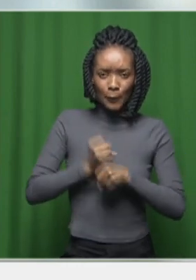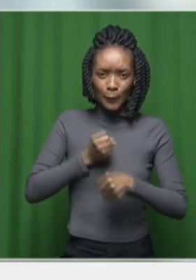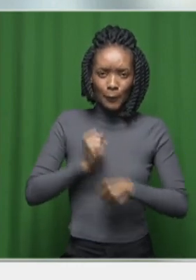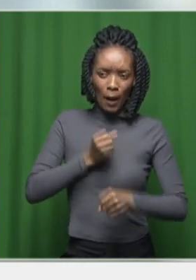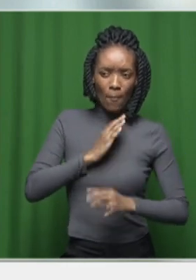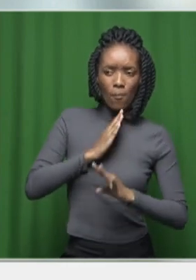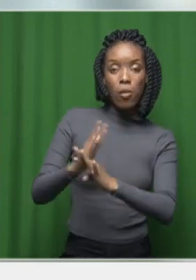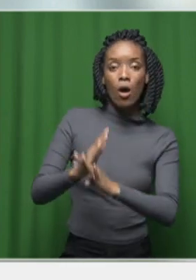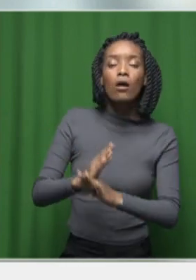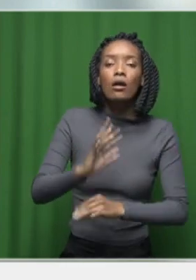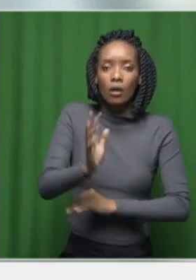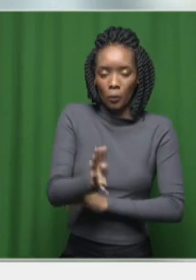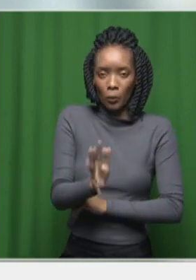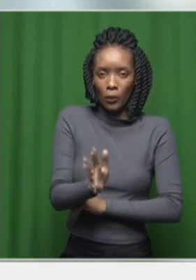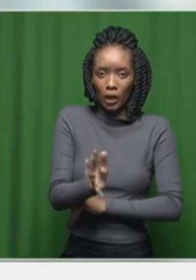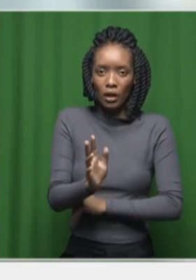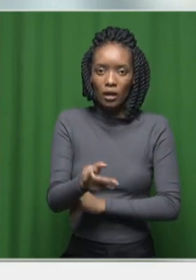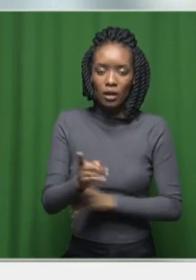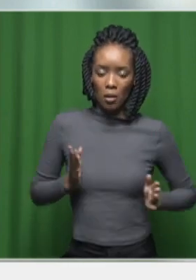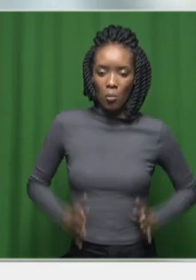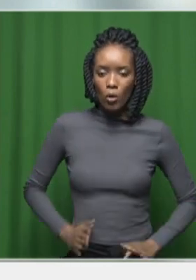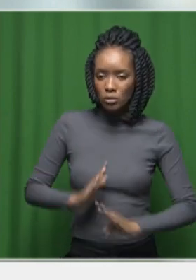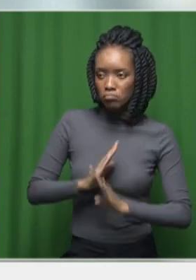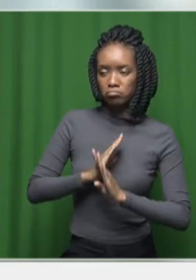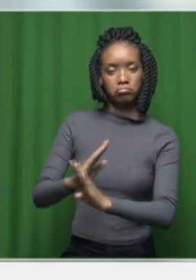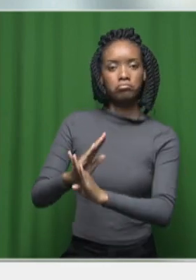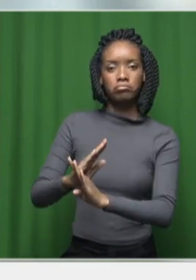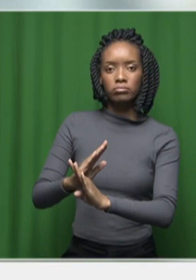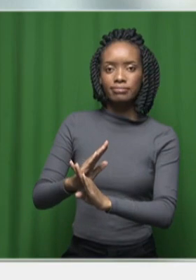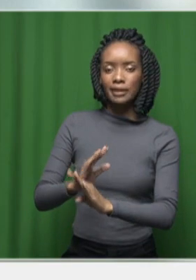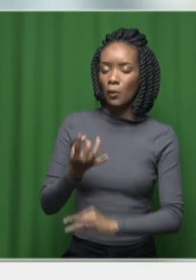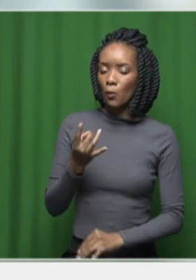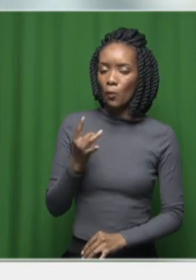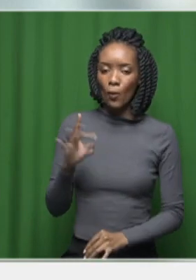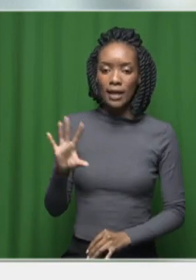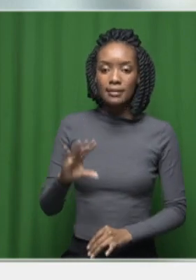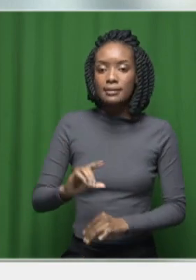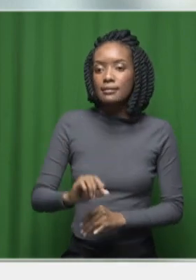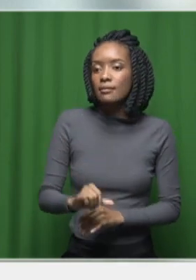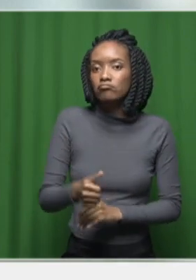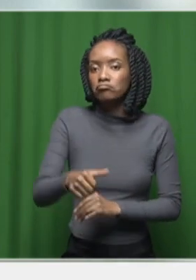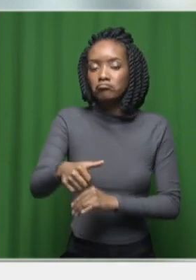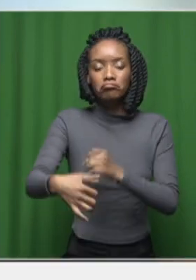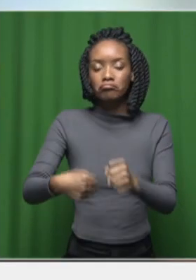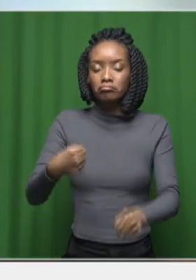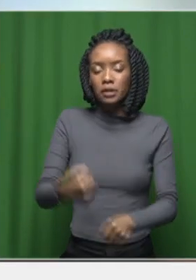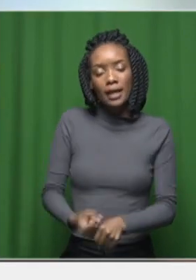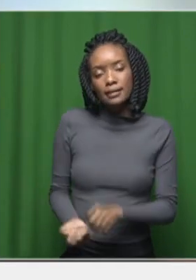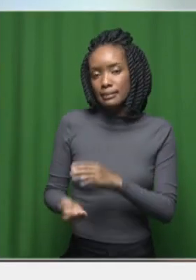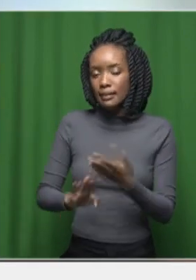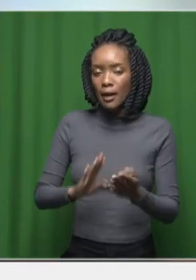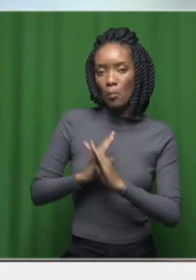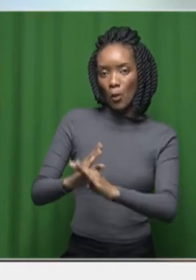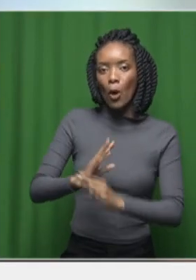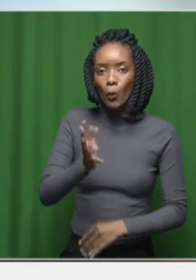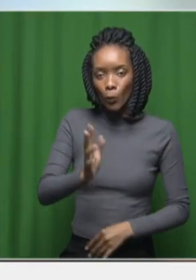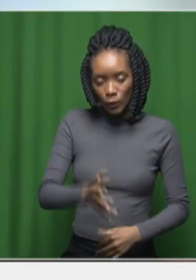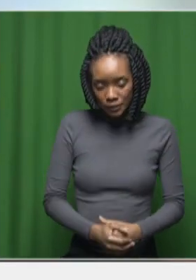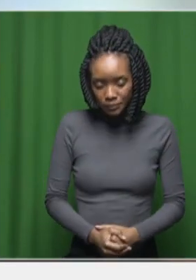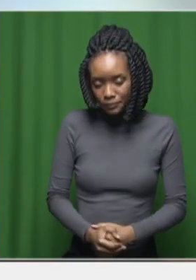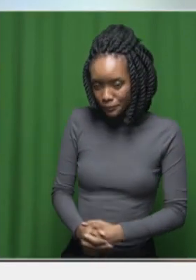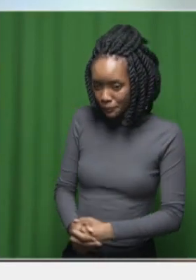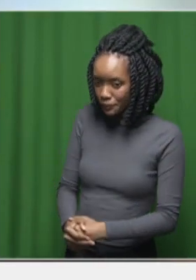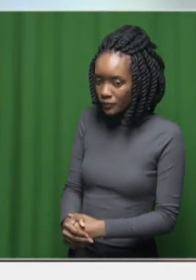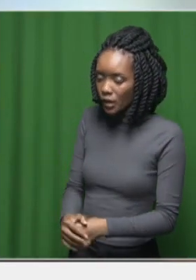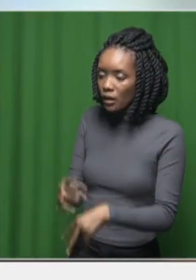mumps infection, and then you would be protected, in coming years. And just finally, Dr. Groome, as we wrap this